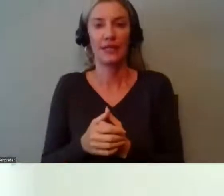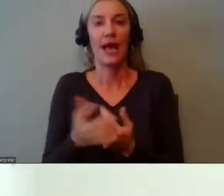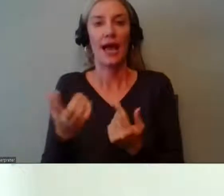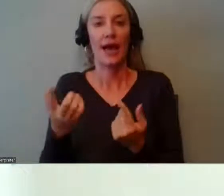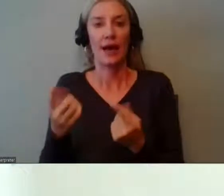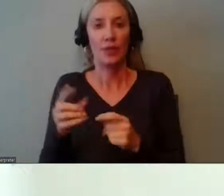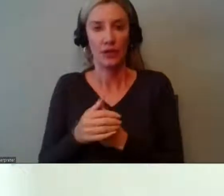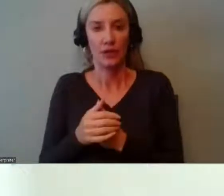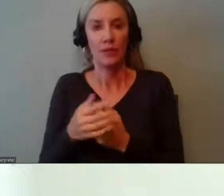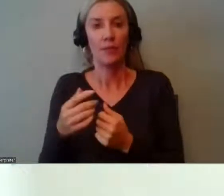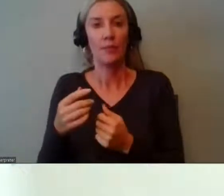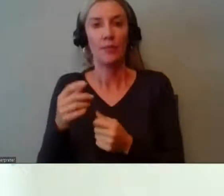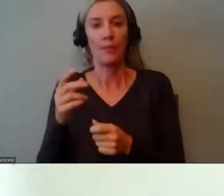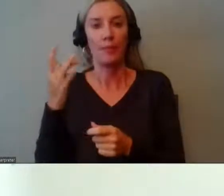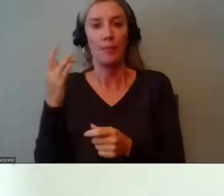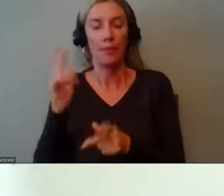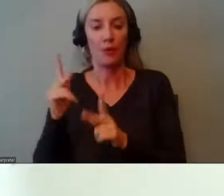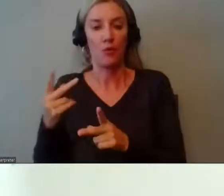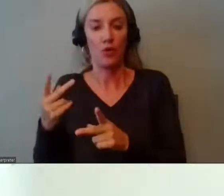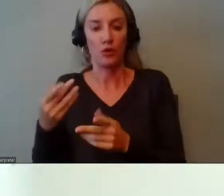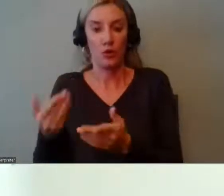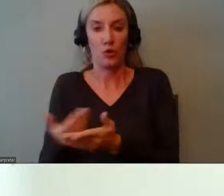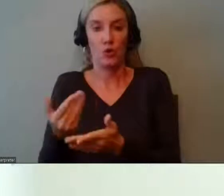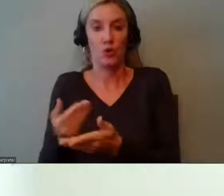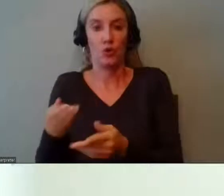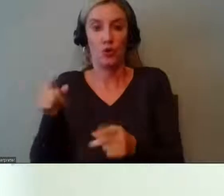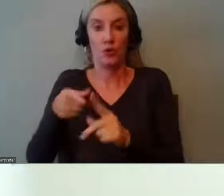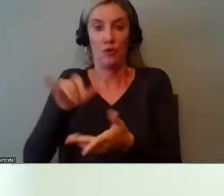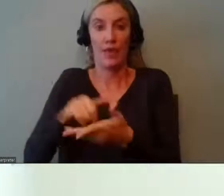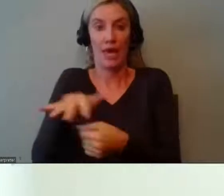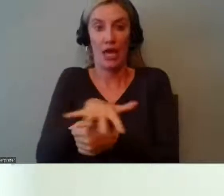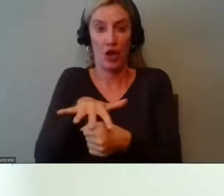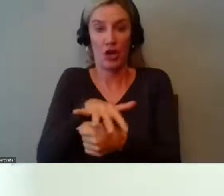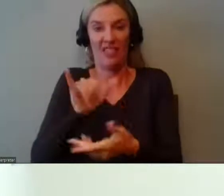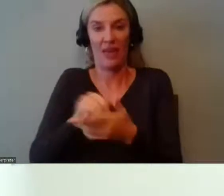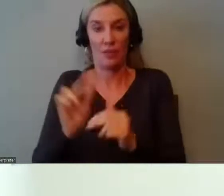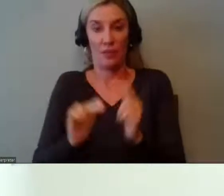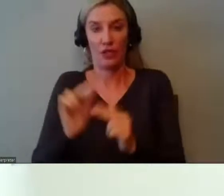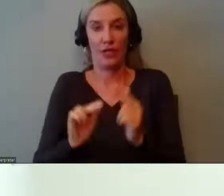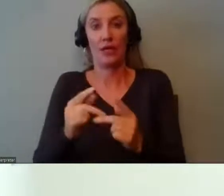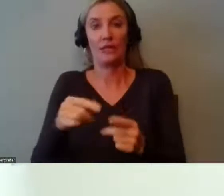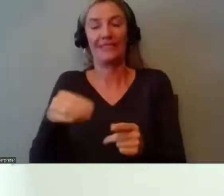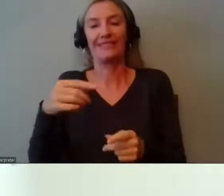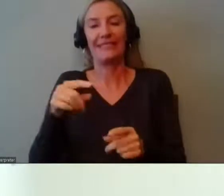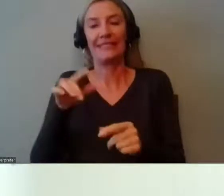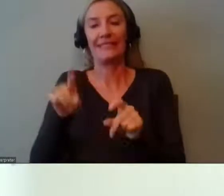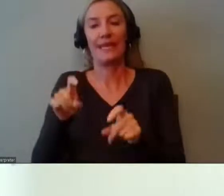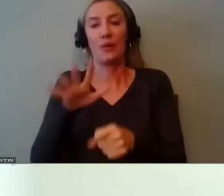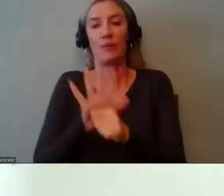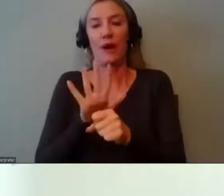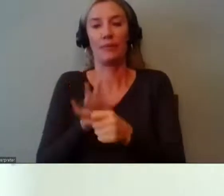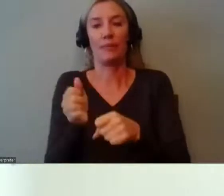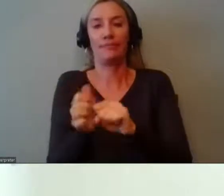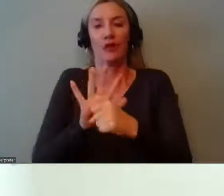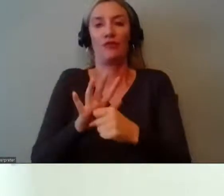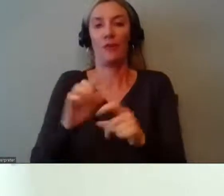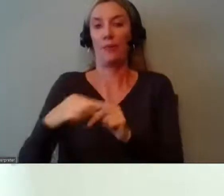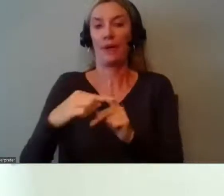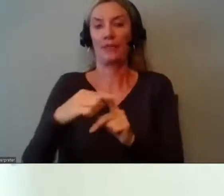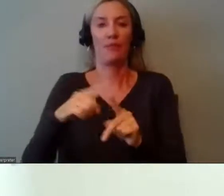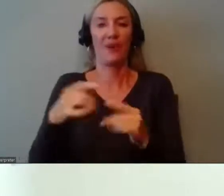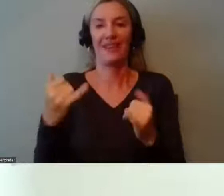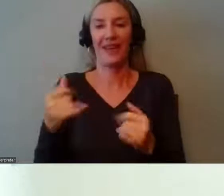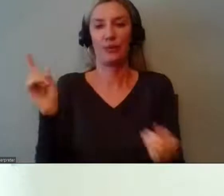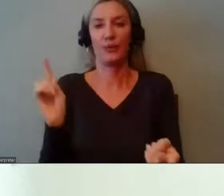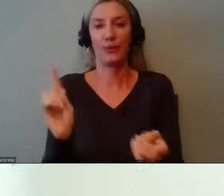positive on early testing. The Round Valley outbreak continues, but with very few cases being reported,